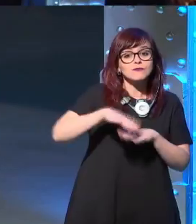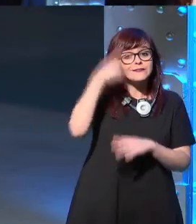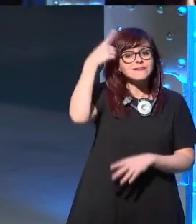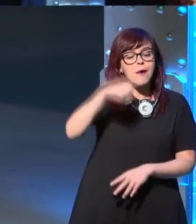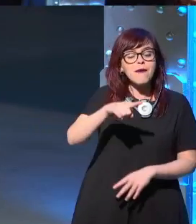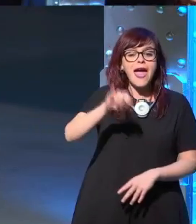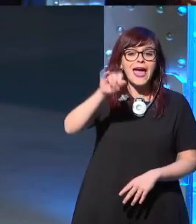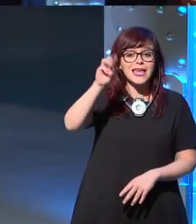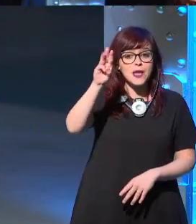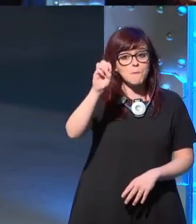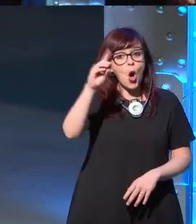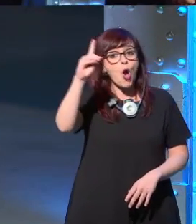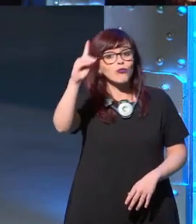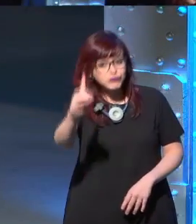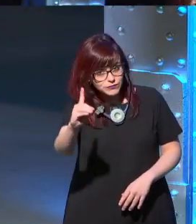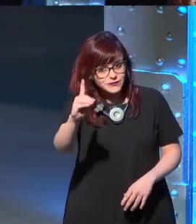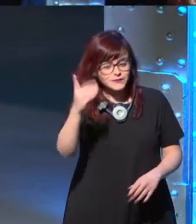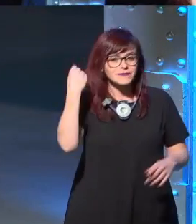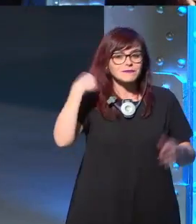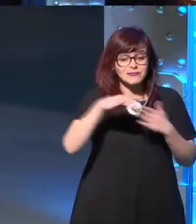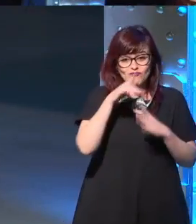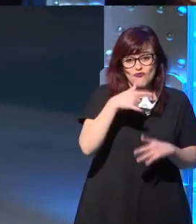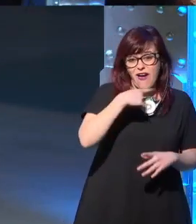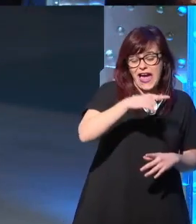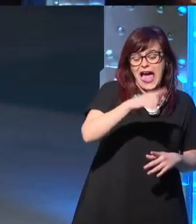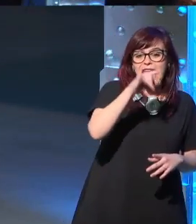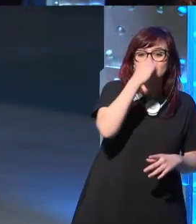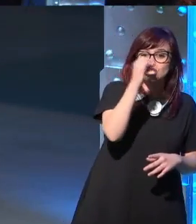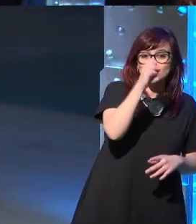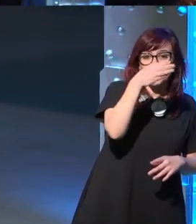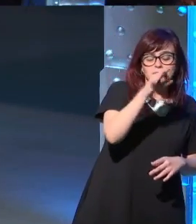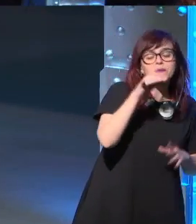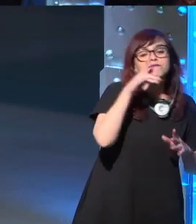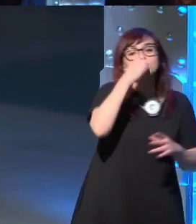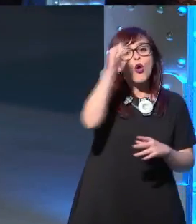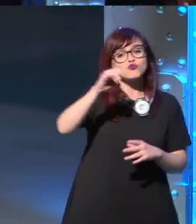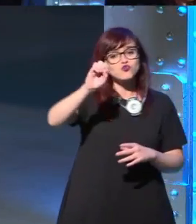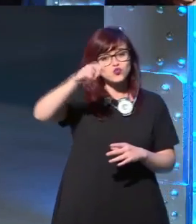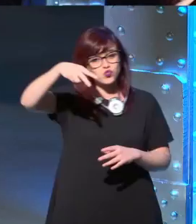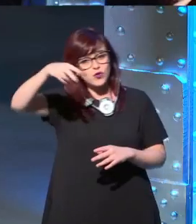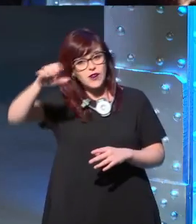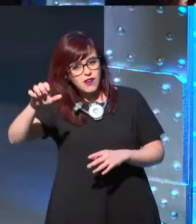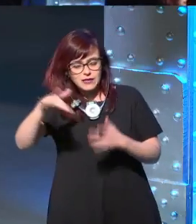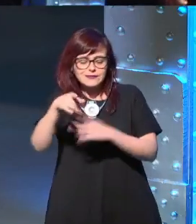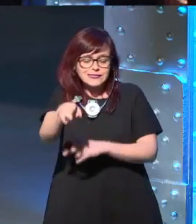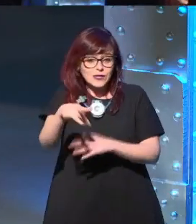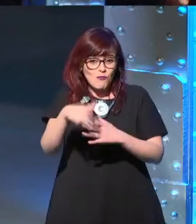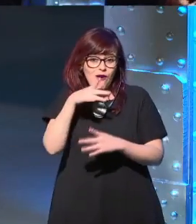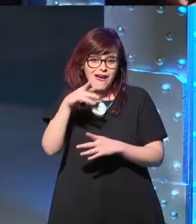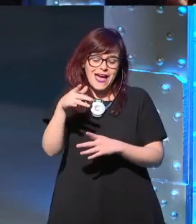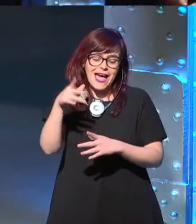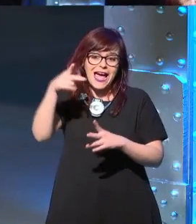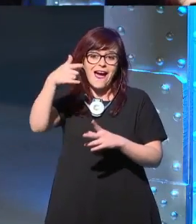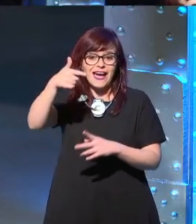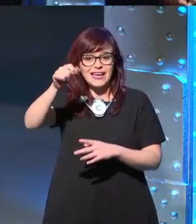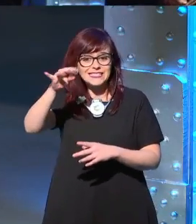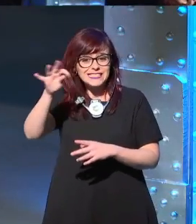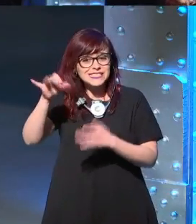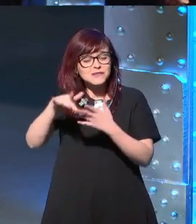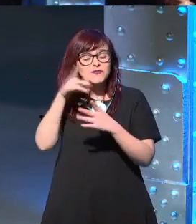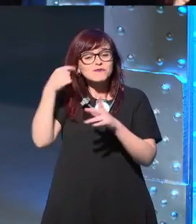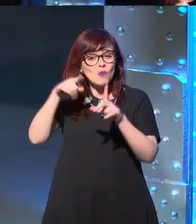is. It was the ugliest music player that was so non-intuitive you couldn't figure out how to